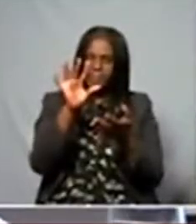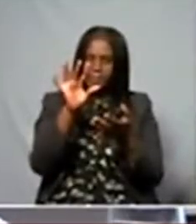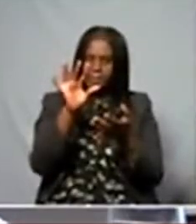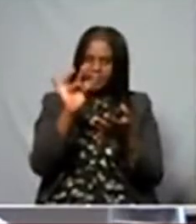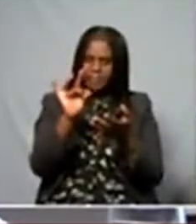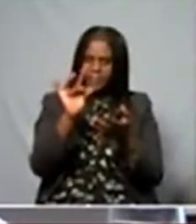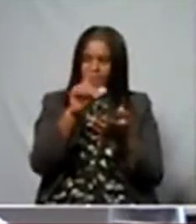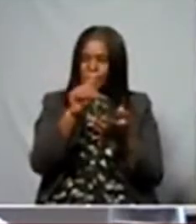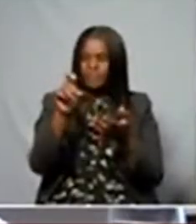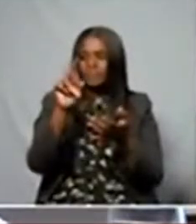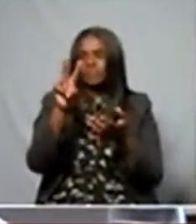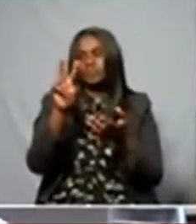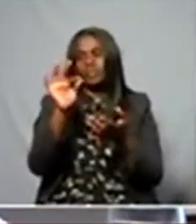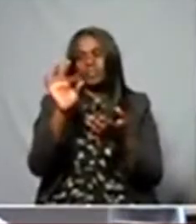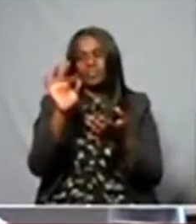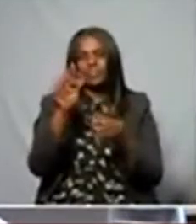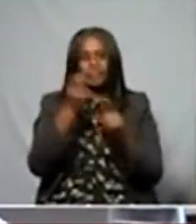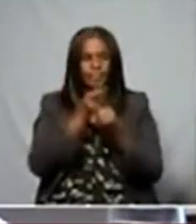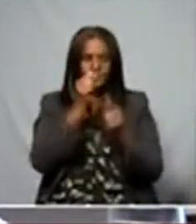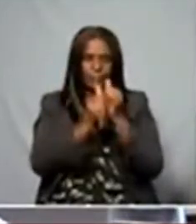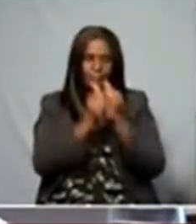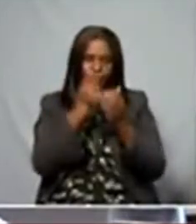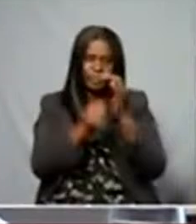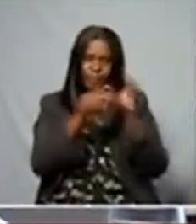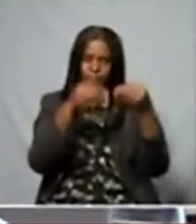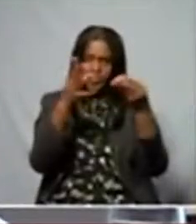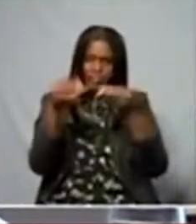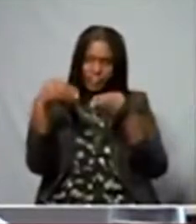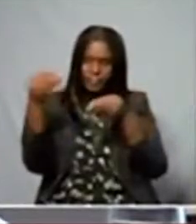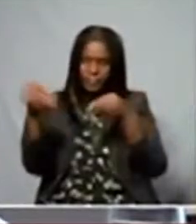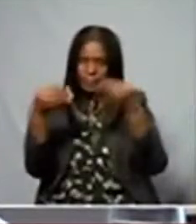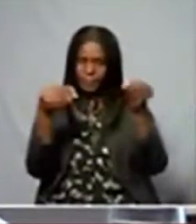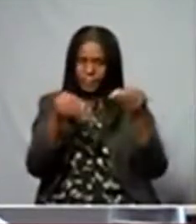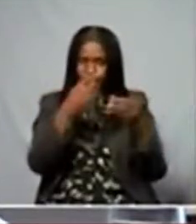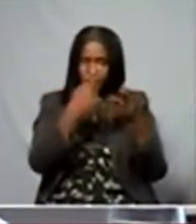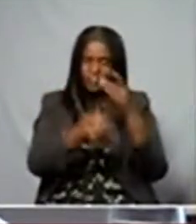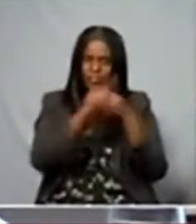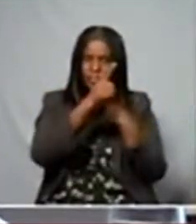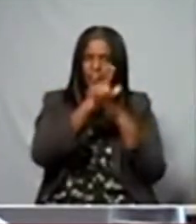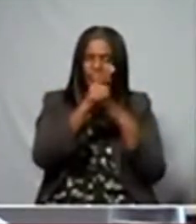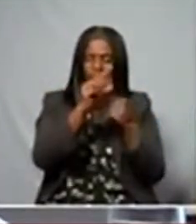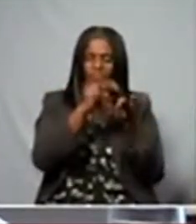813,538,129, out of which the releases were